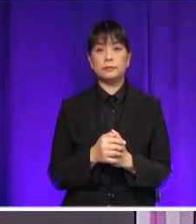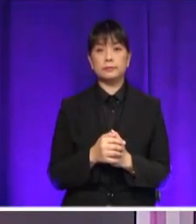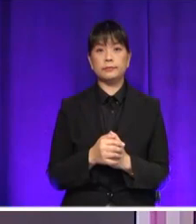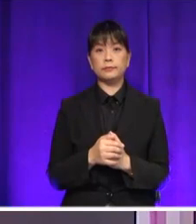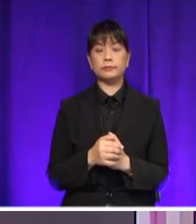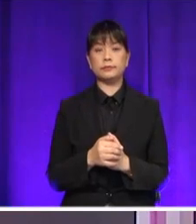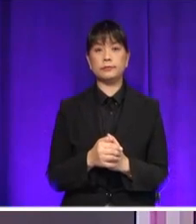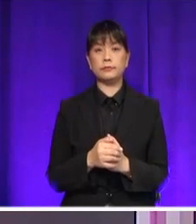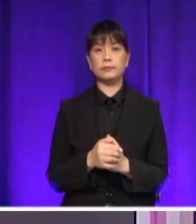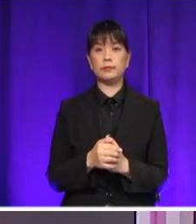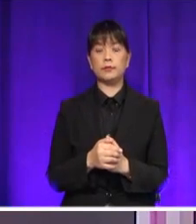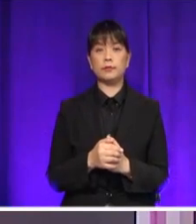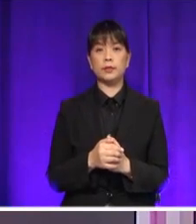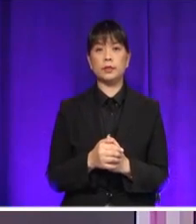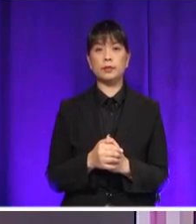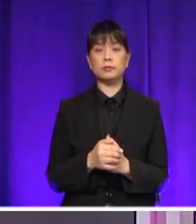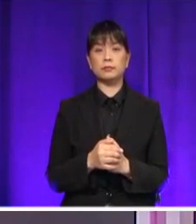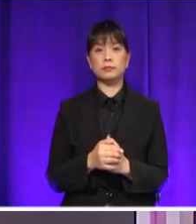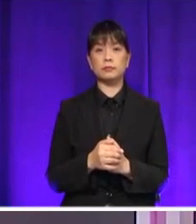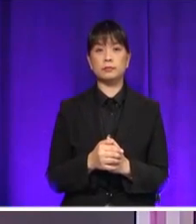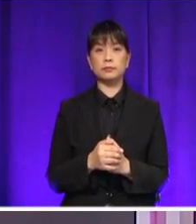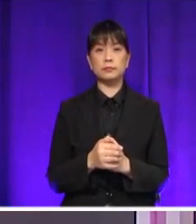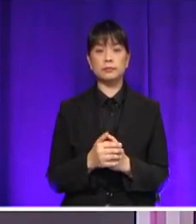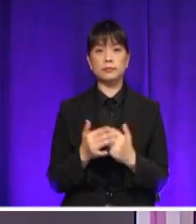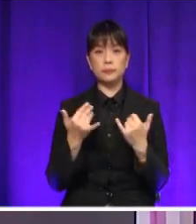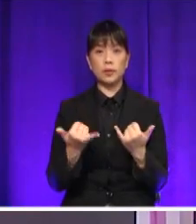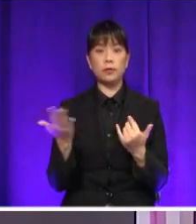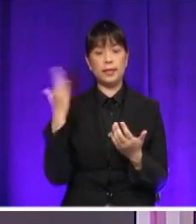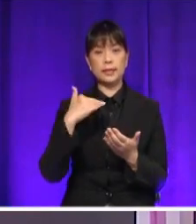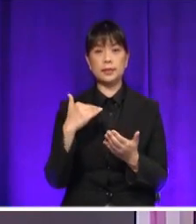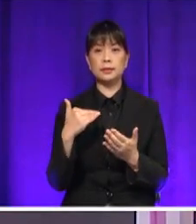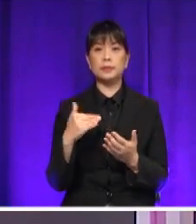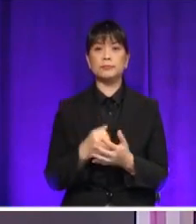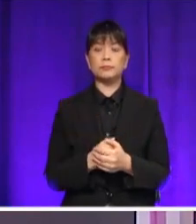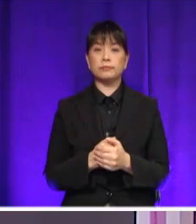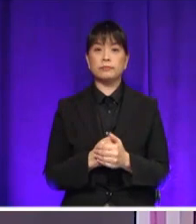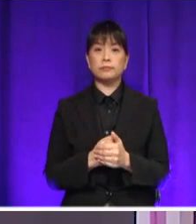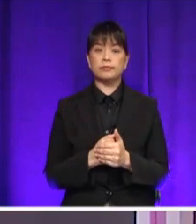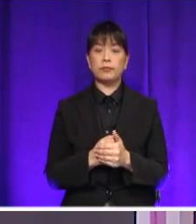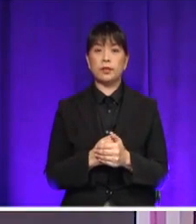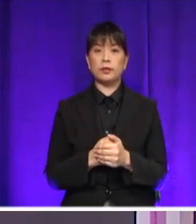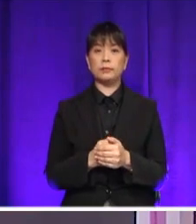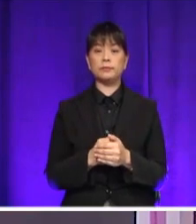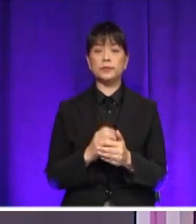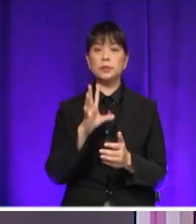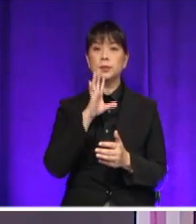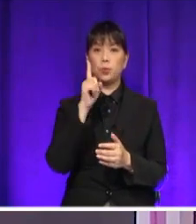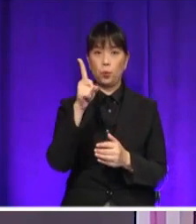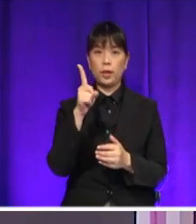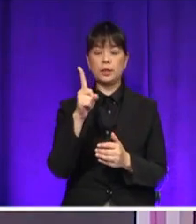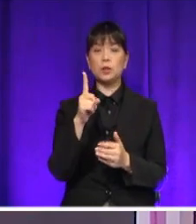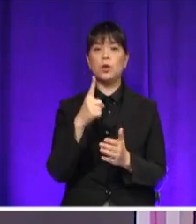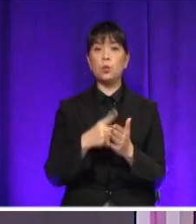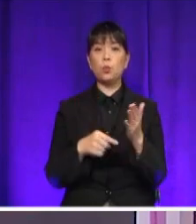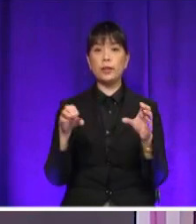text twice. Yes. Okay, so let's get right into it. Ashraf, speaker one, what do you think,